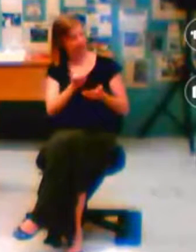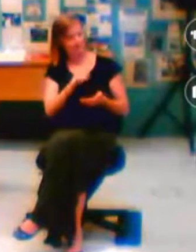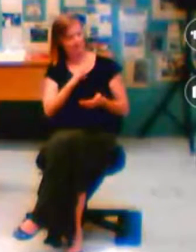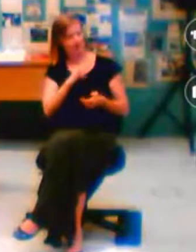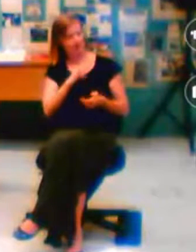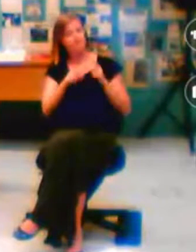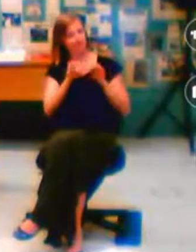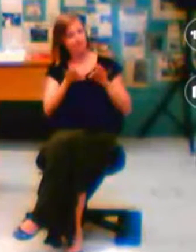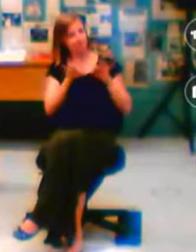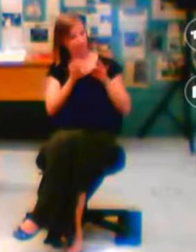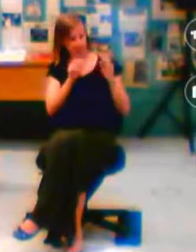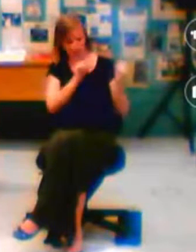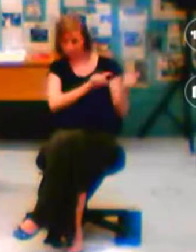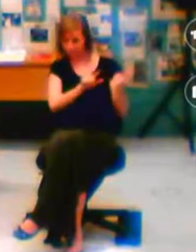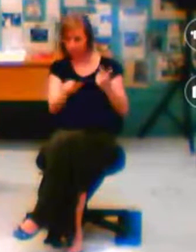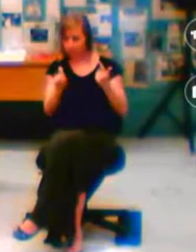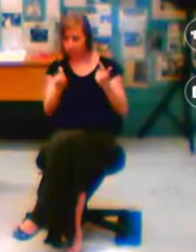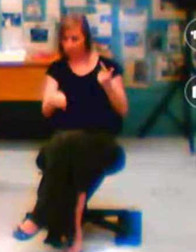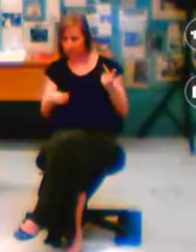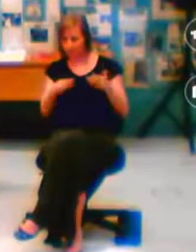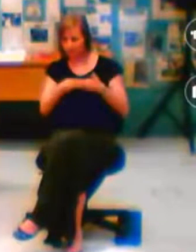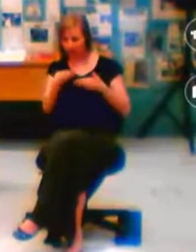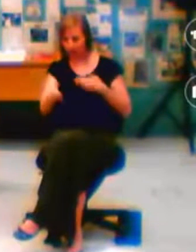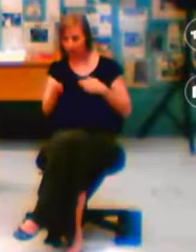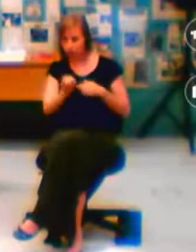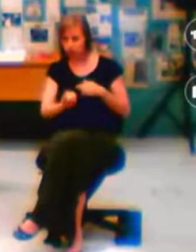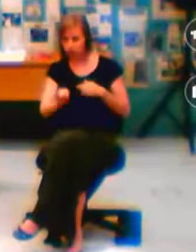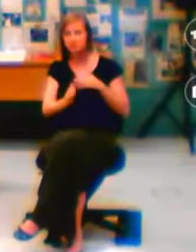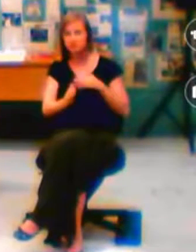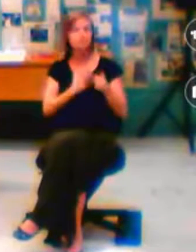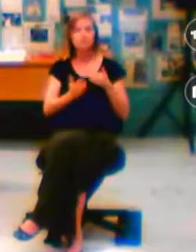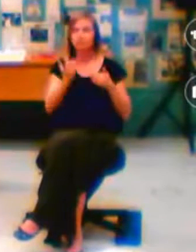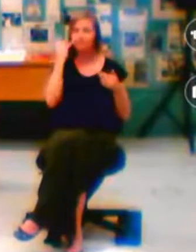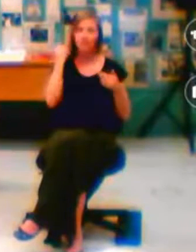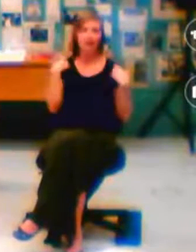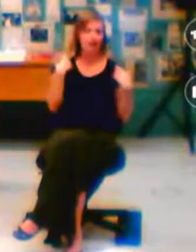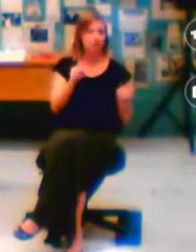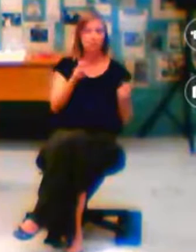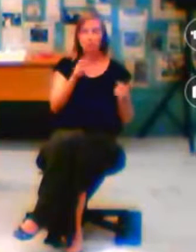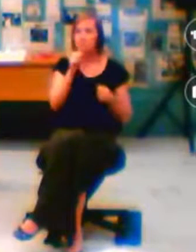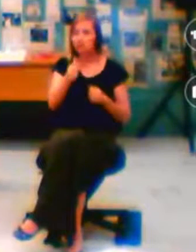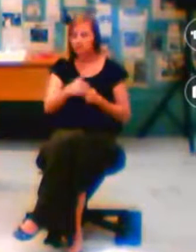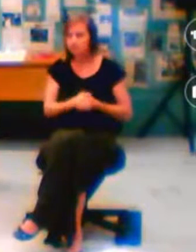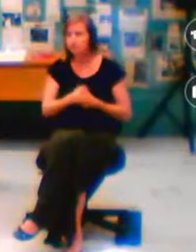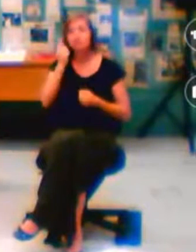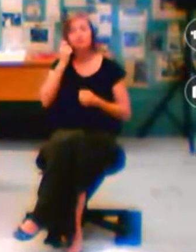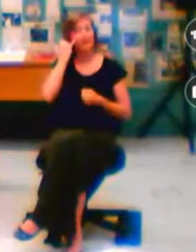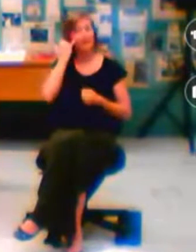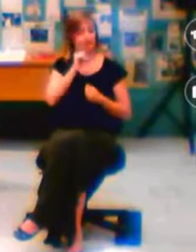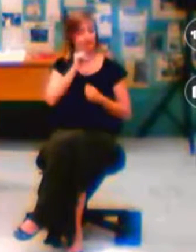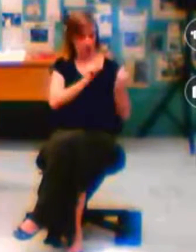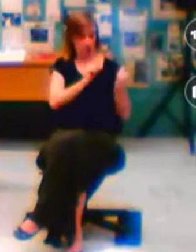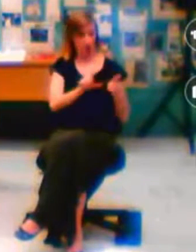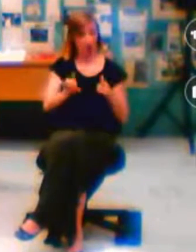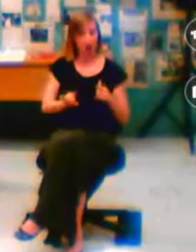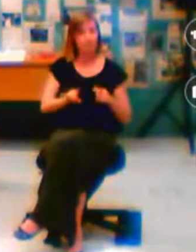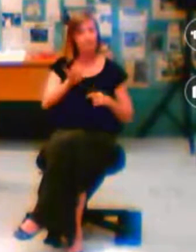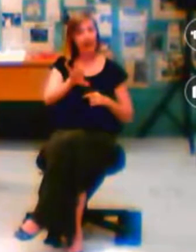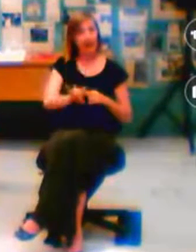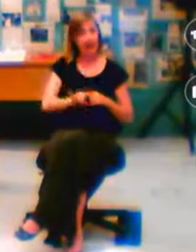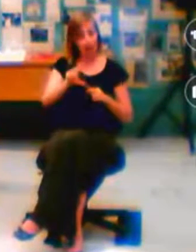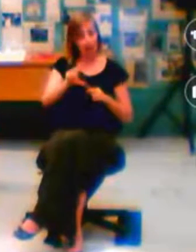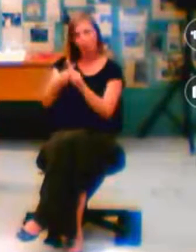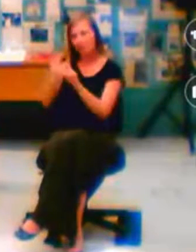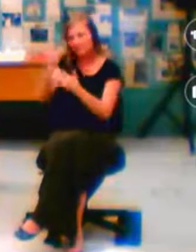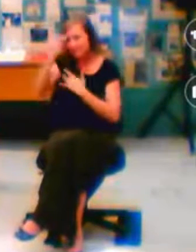the Affordable Care Act. And why did insurers agree to that? They agreed to it because they said, if you do that, that's fine, but please